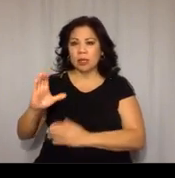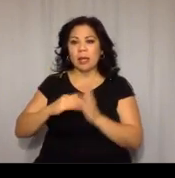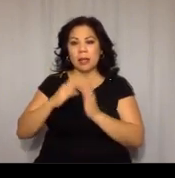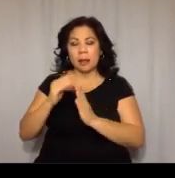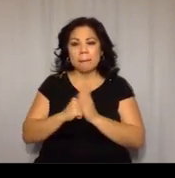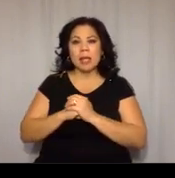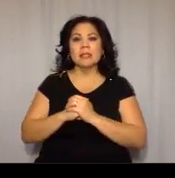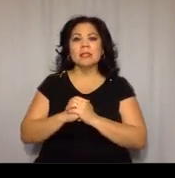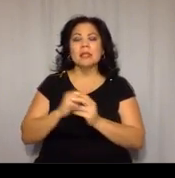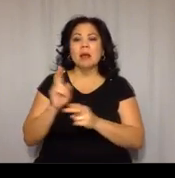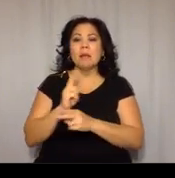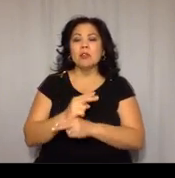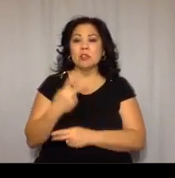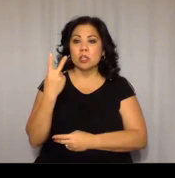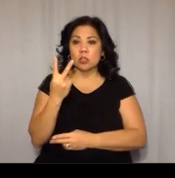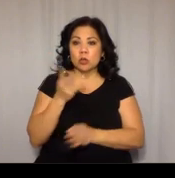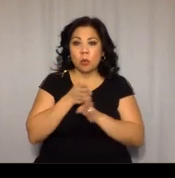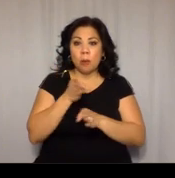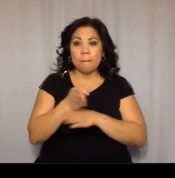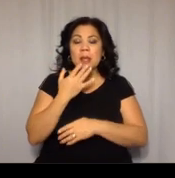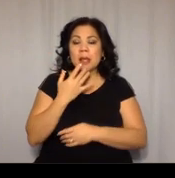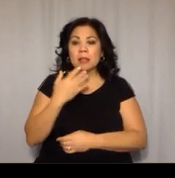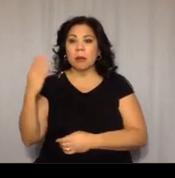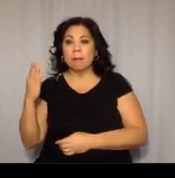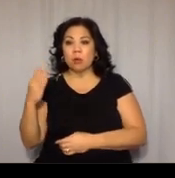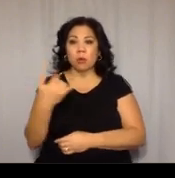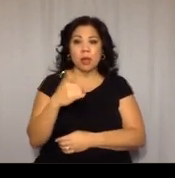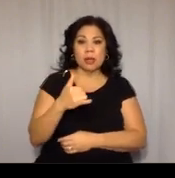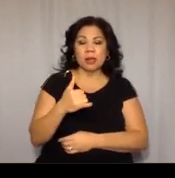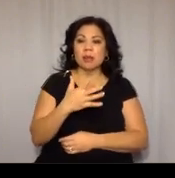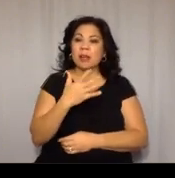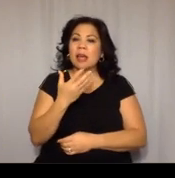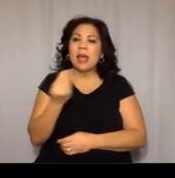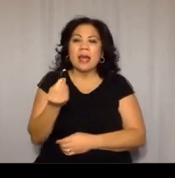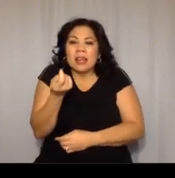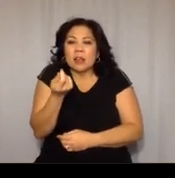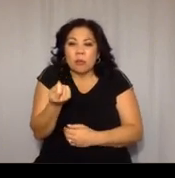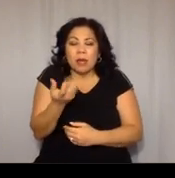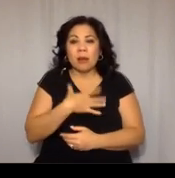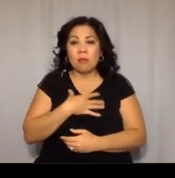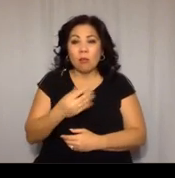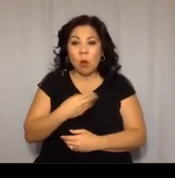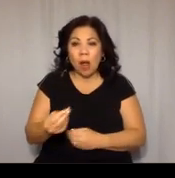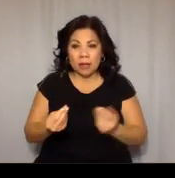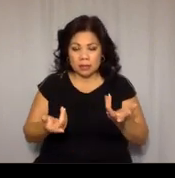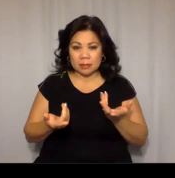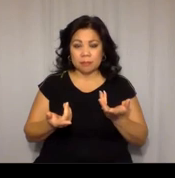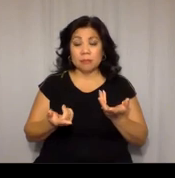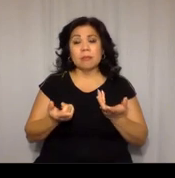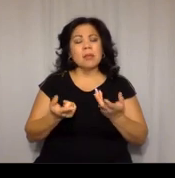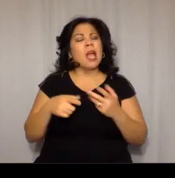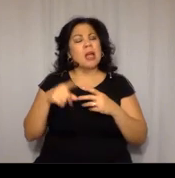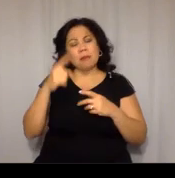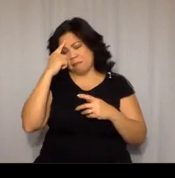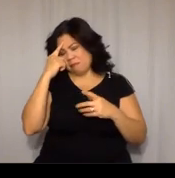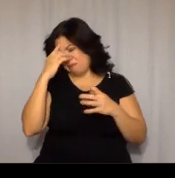only using two primaries, blue and yellow, and a little bit of white. You could actually do this any way you want,